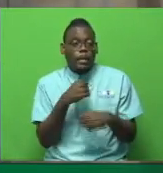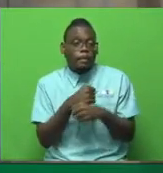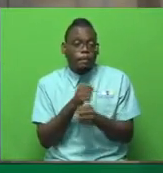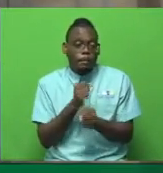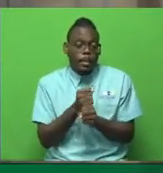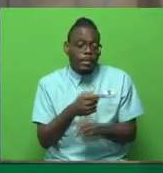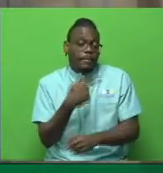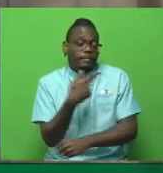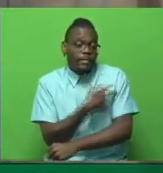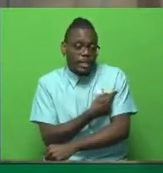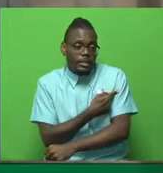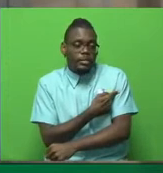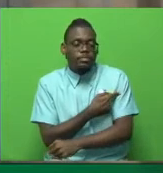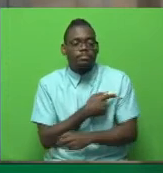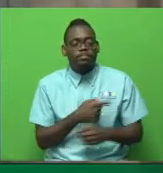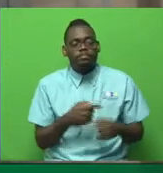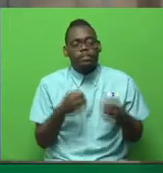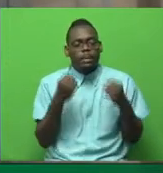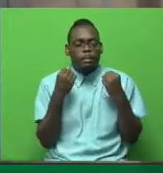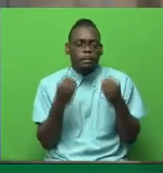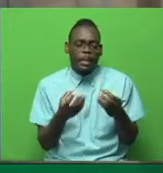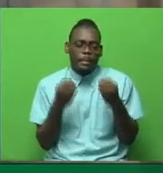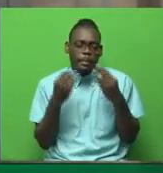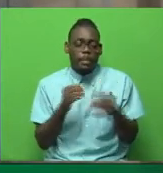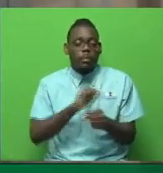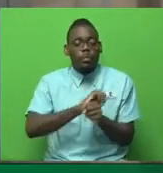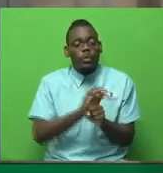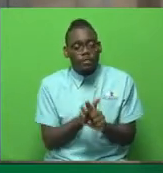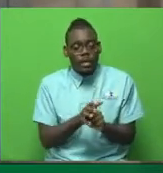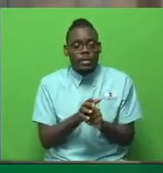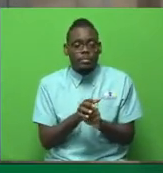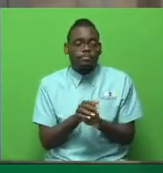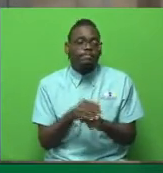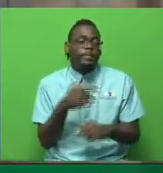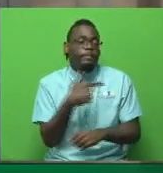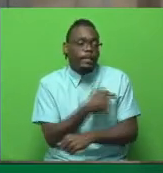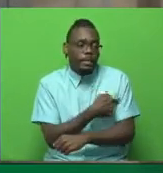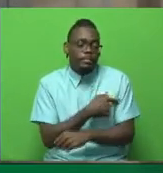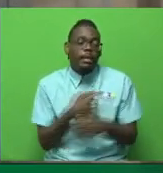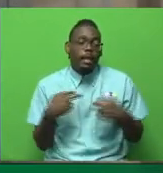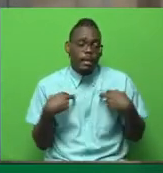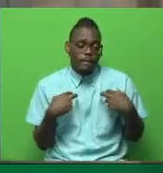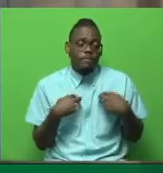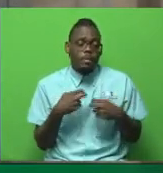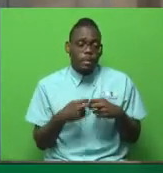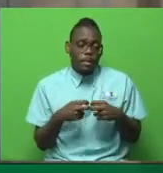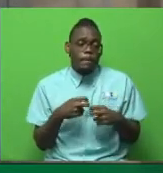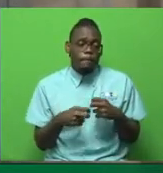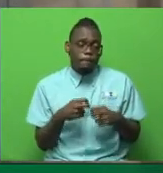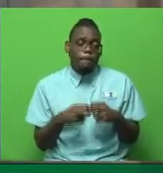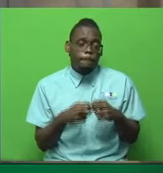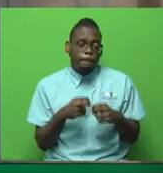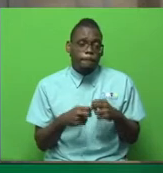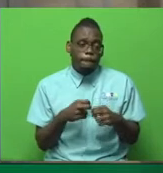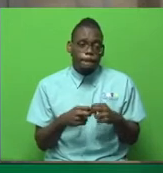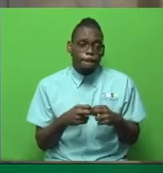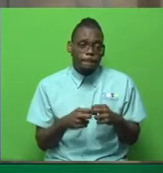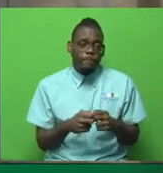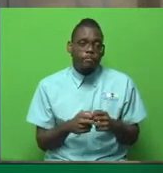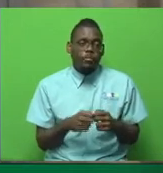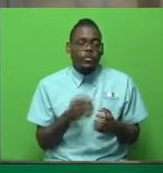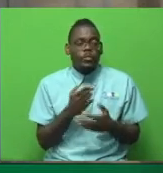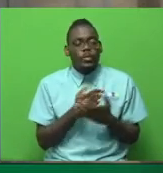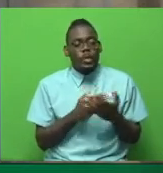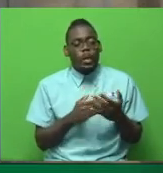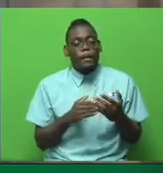many equivalent 19 drugs had issues and some of them actually made their way to the public and